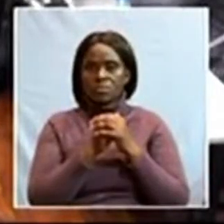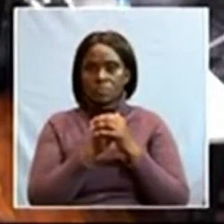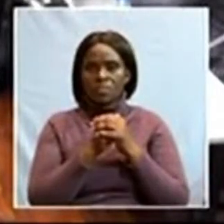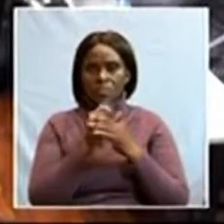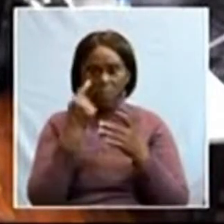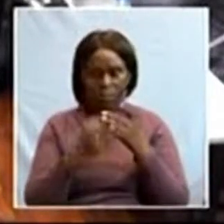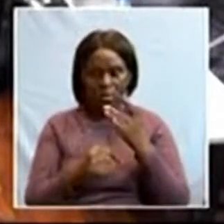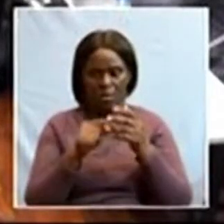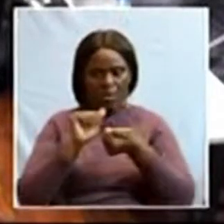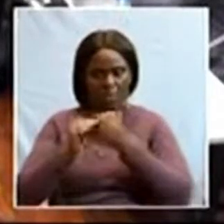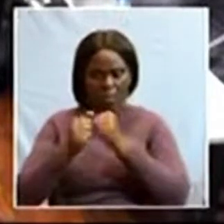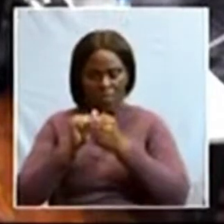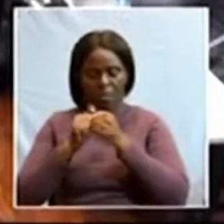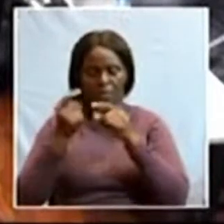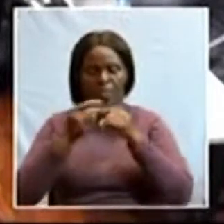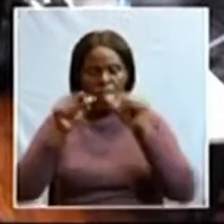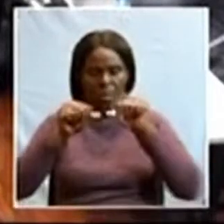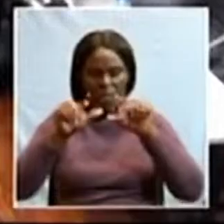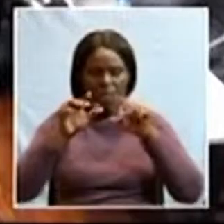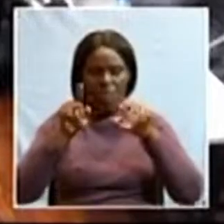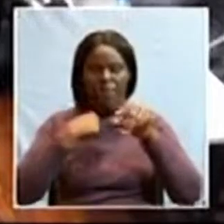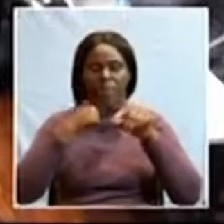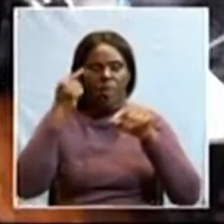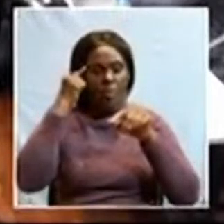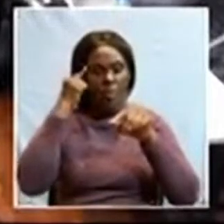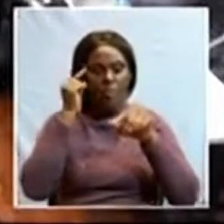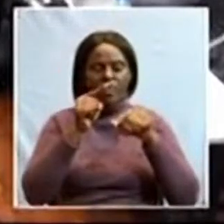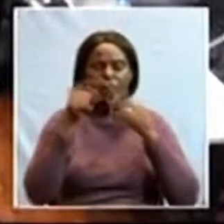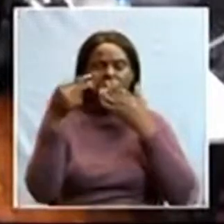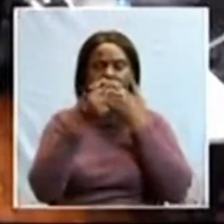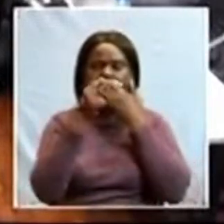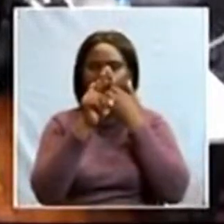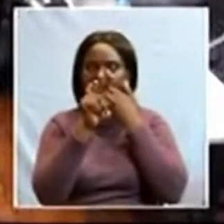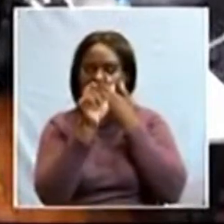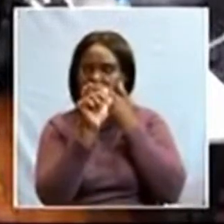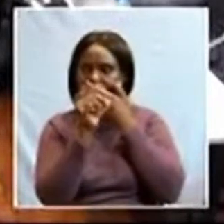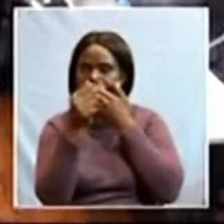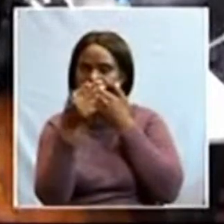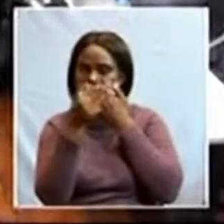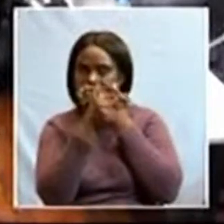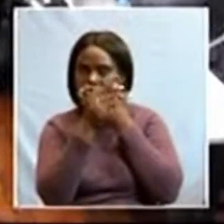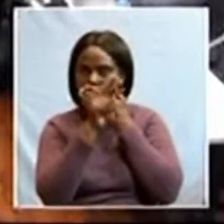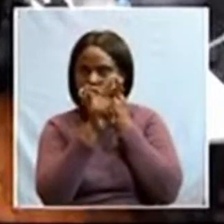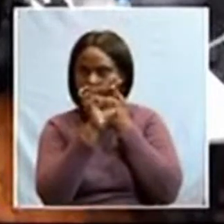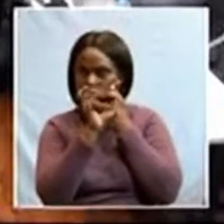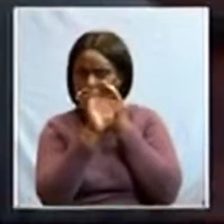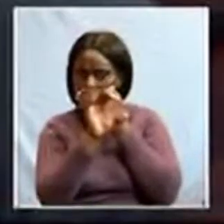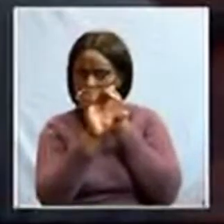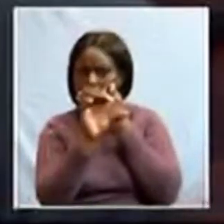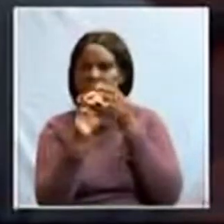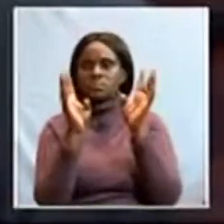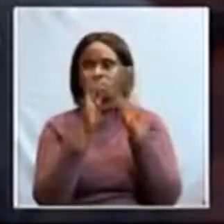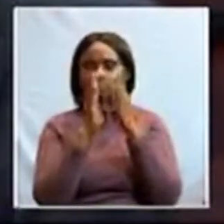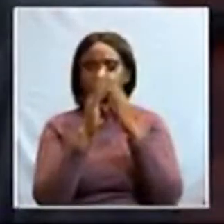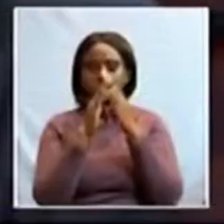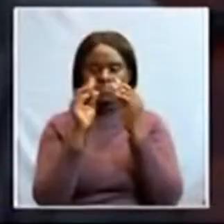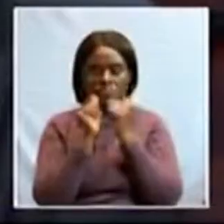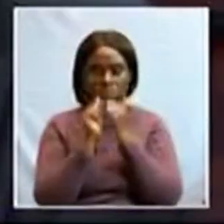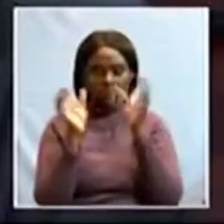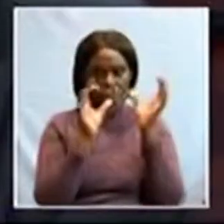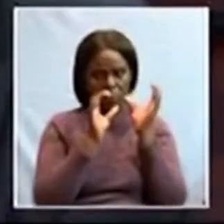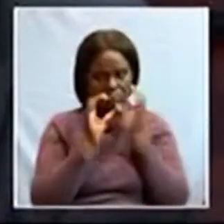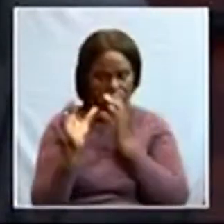what was queried by the auditors, I think that these HRMC sittings as well as the